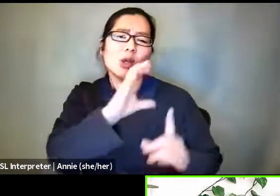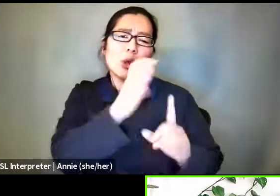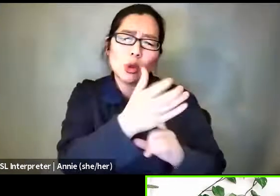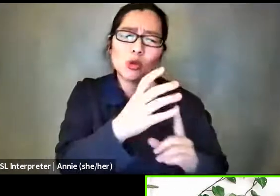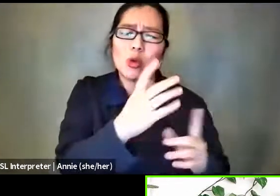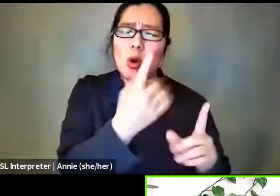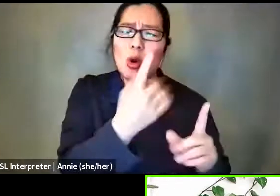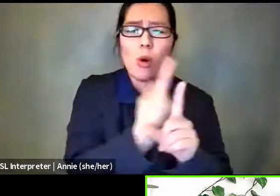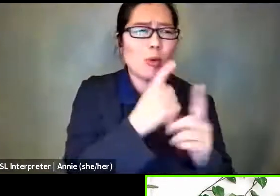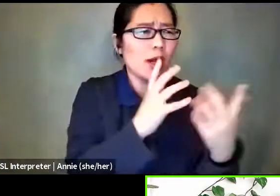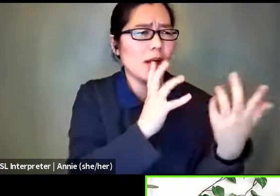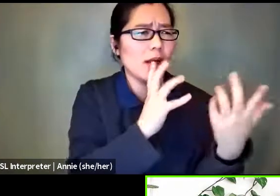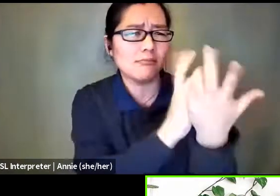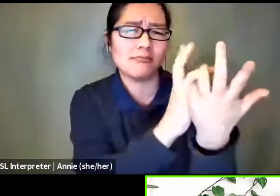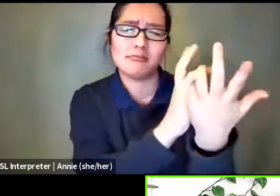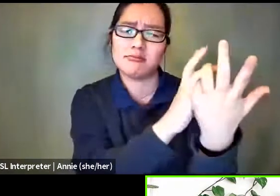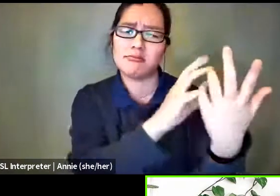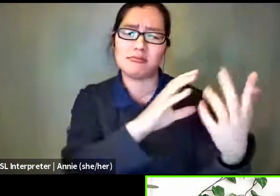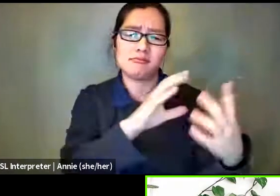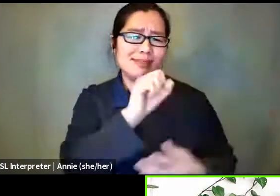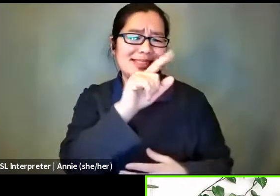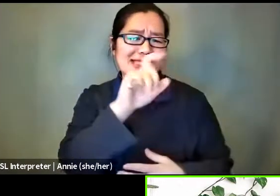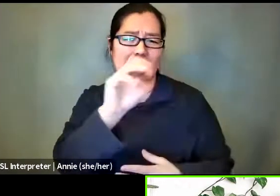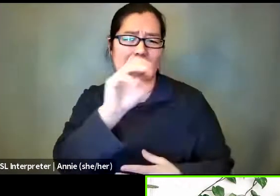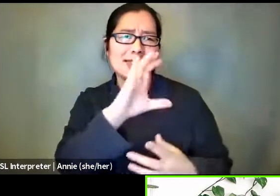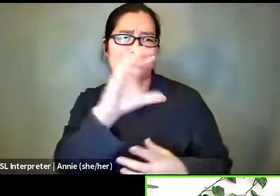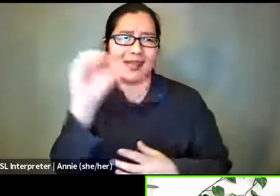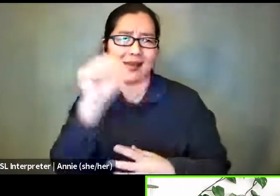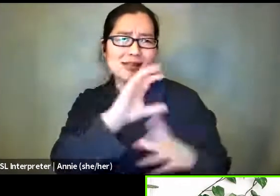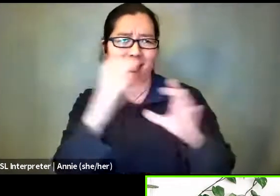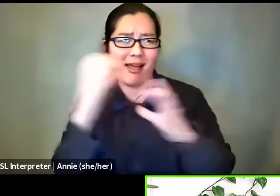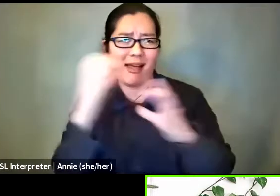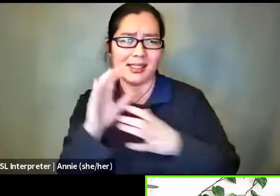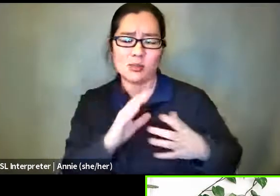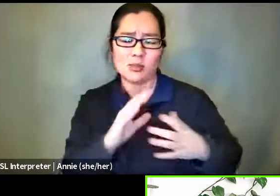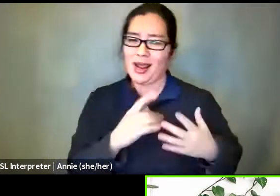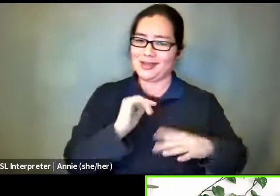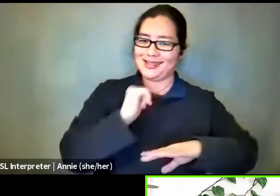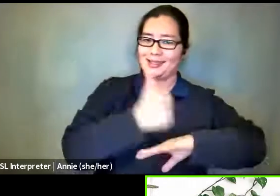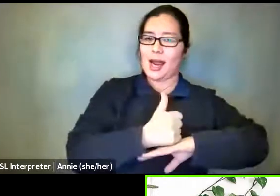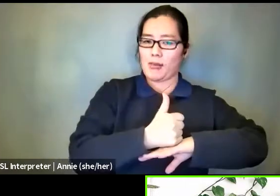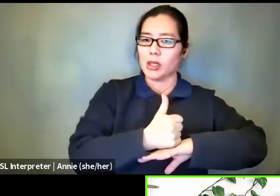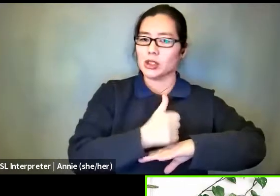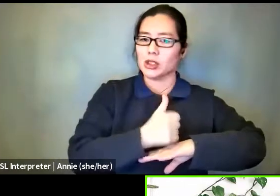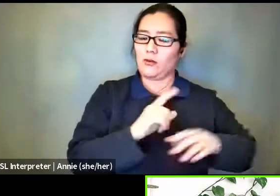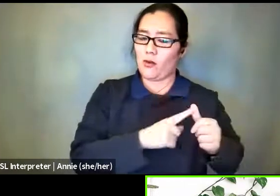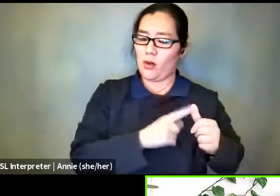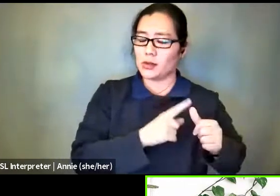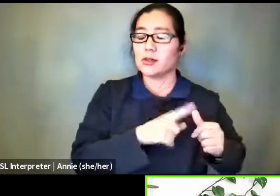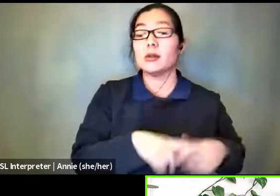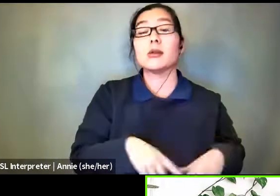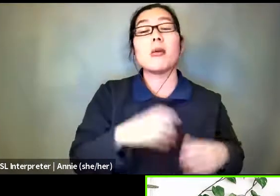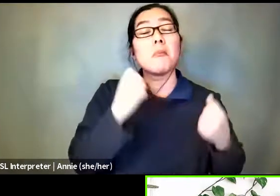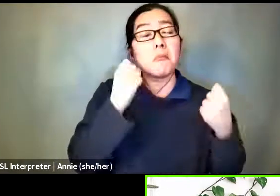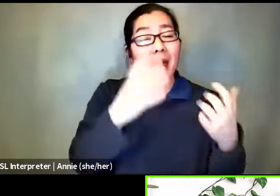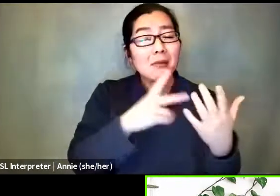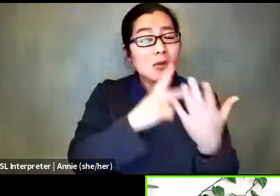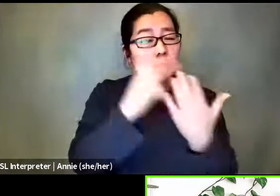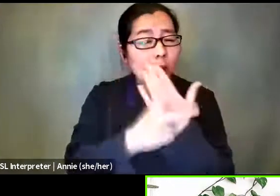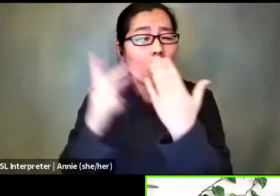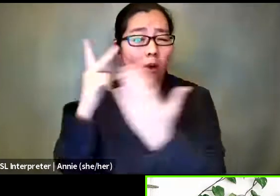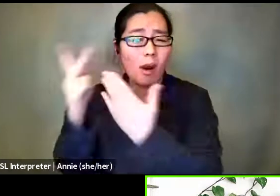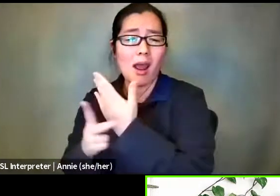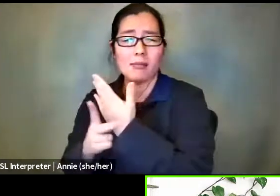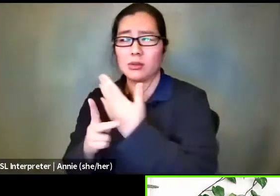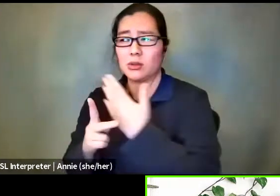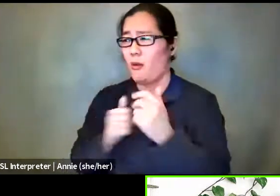iteration of the CS courses that we designed. So much of these courses, much of the programs that we based our courses